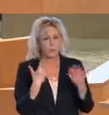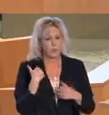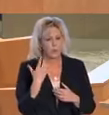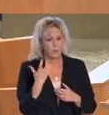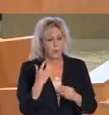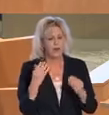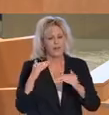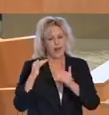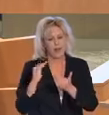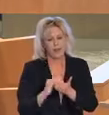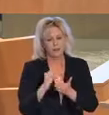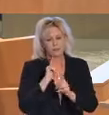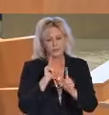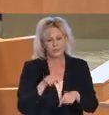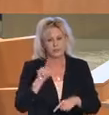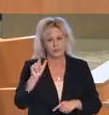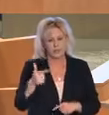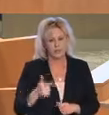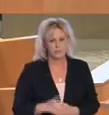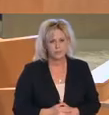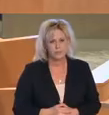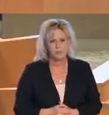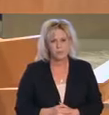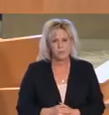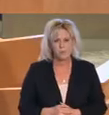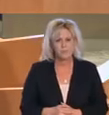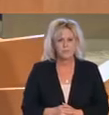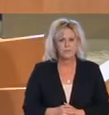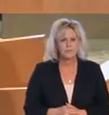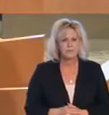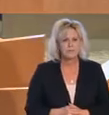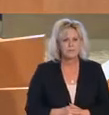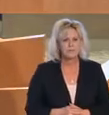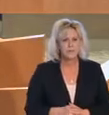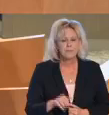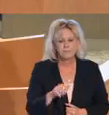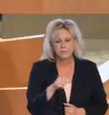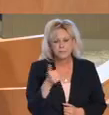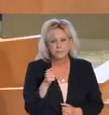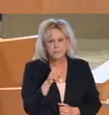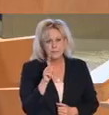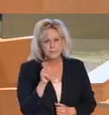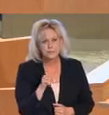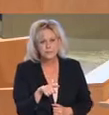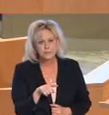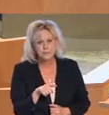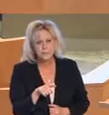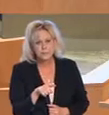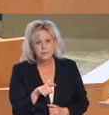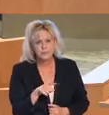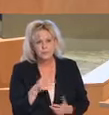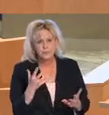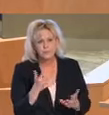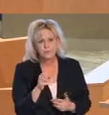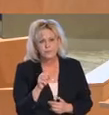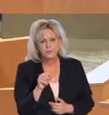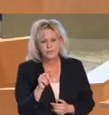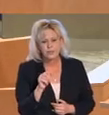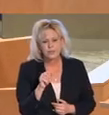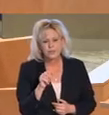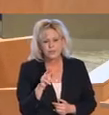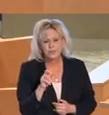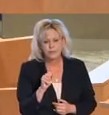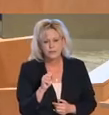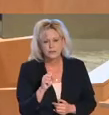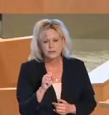less response we have to do later. I have a question also about the testing status, what's happening going forward, and about